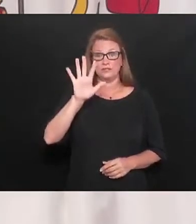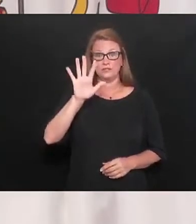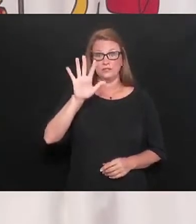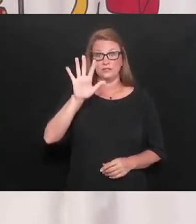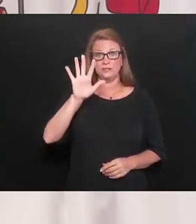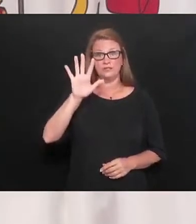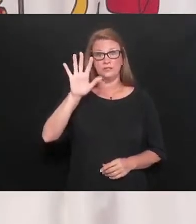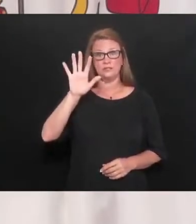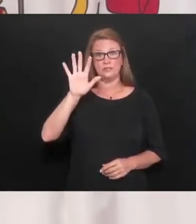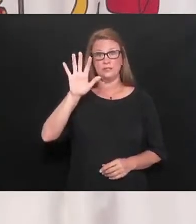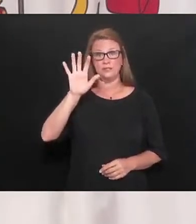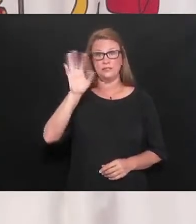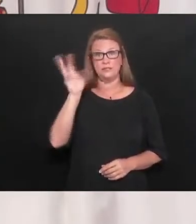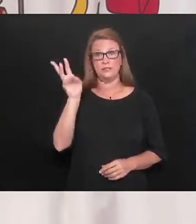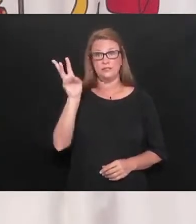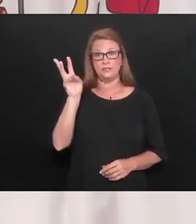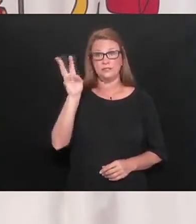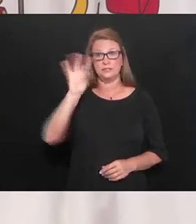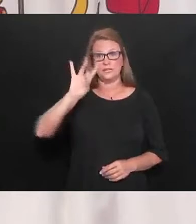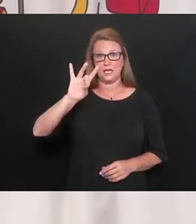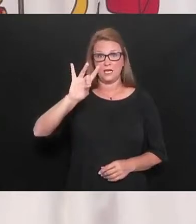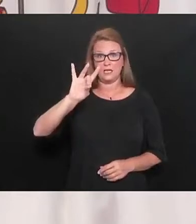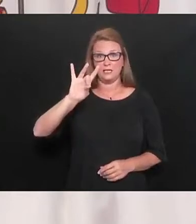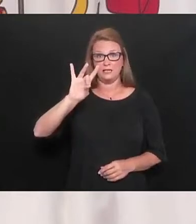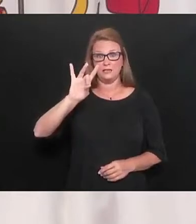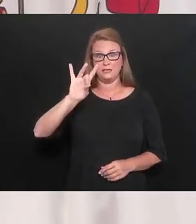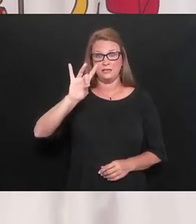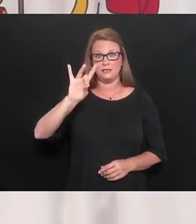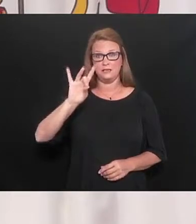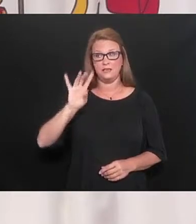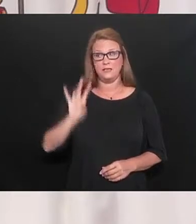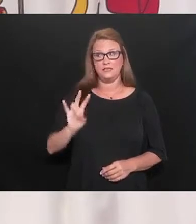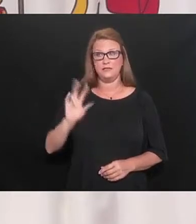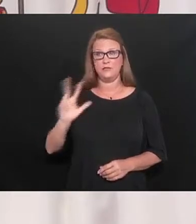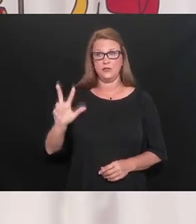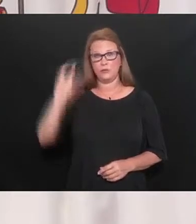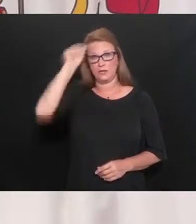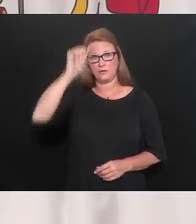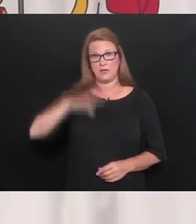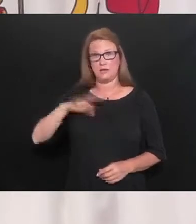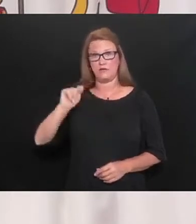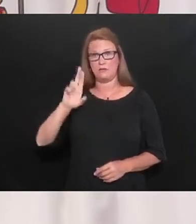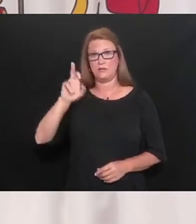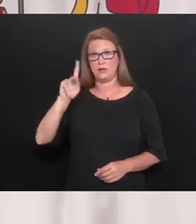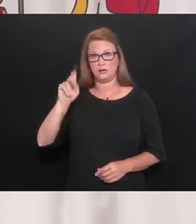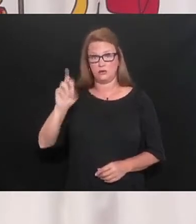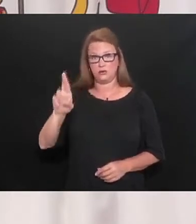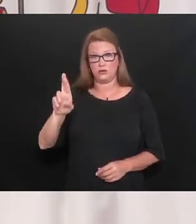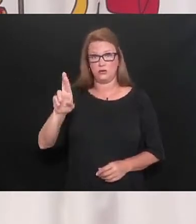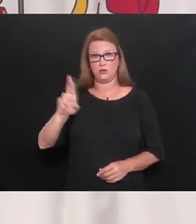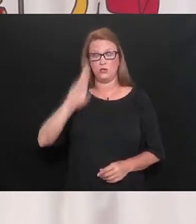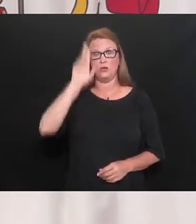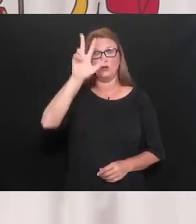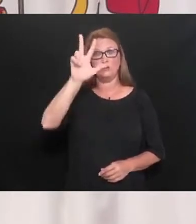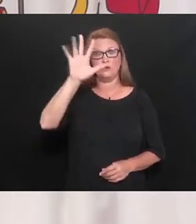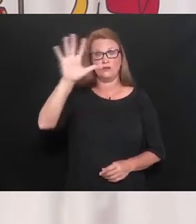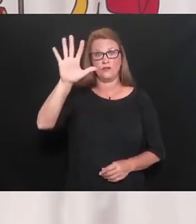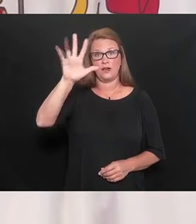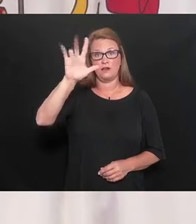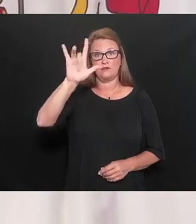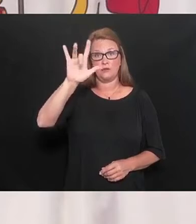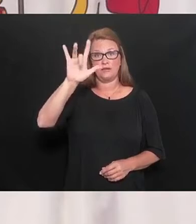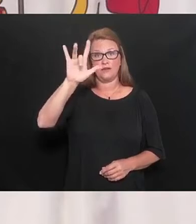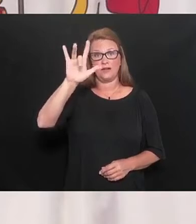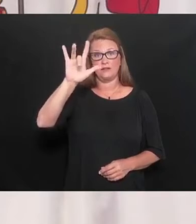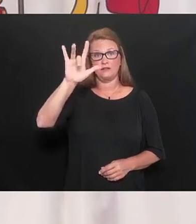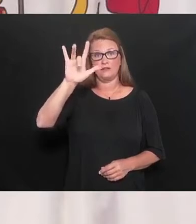3,500th and 68th death is a 73-year-old male from Tucker County. The 3,525th